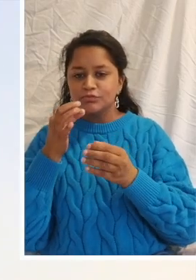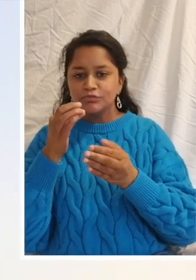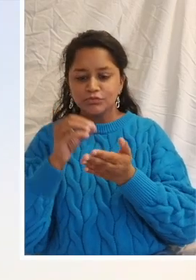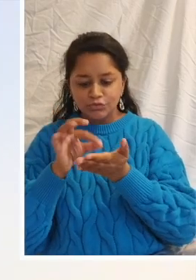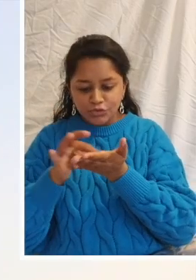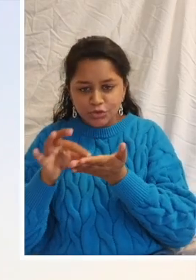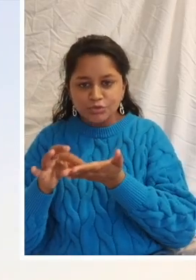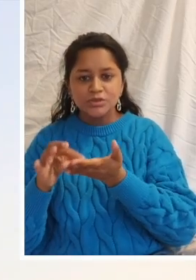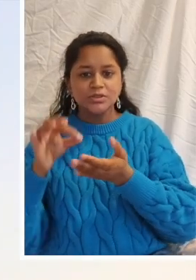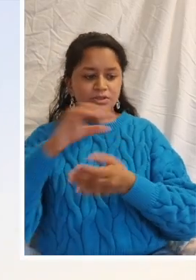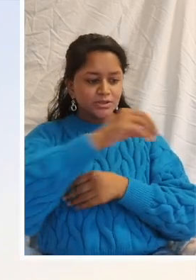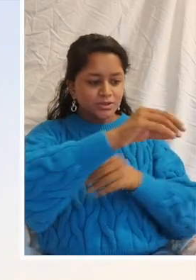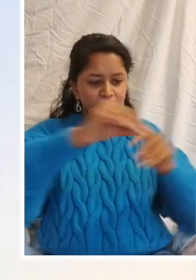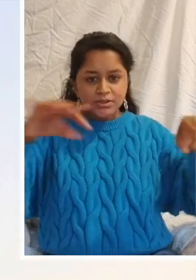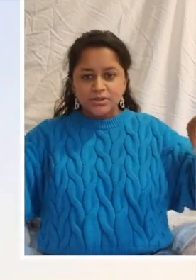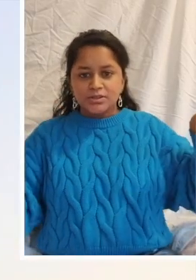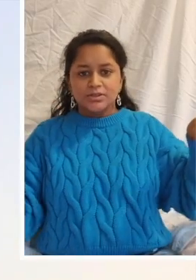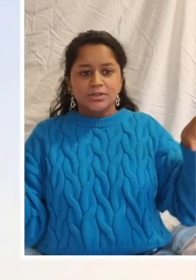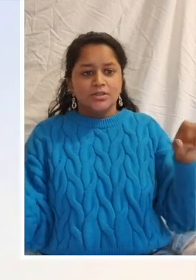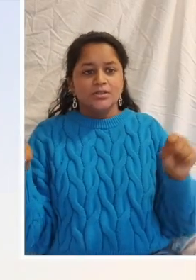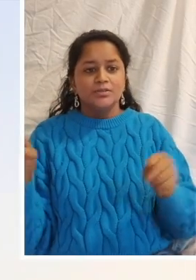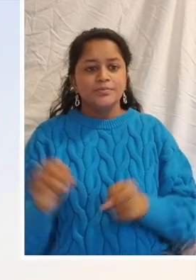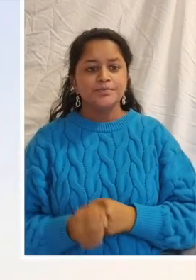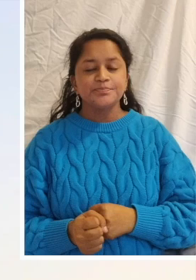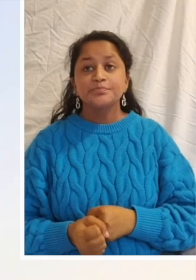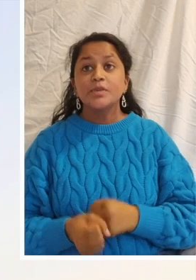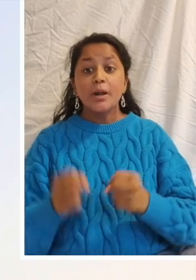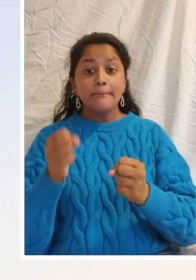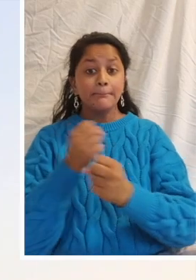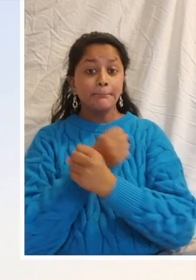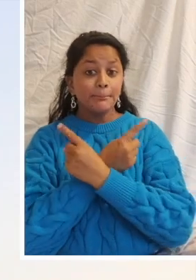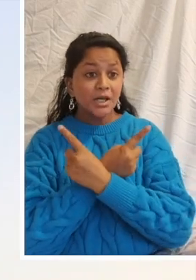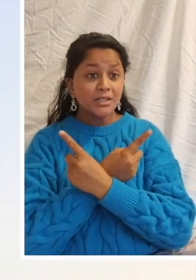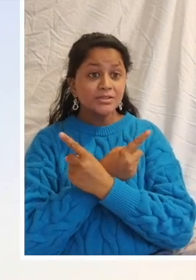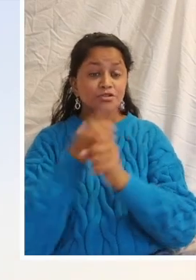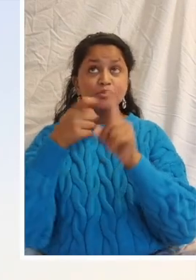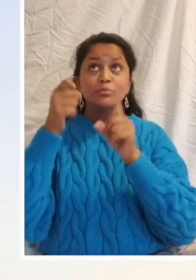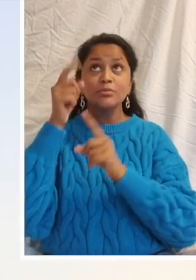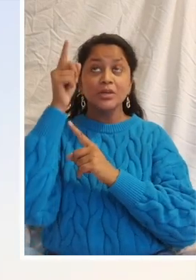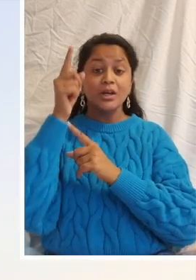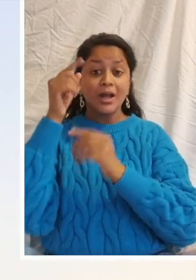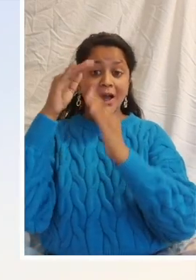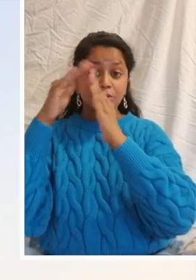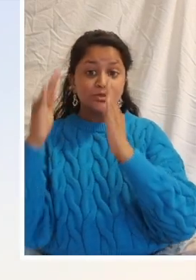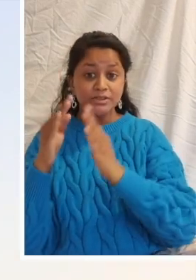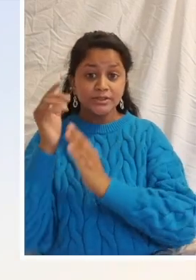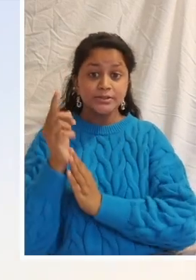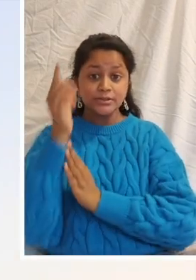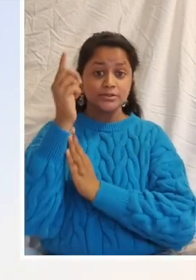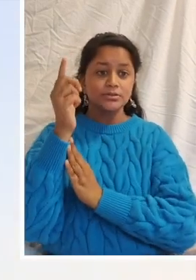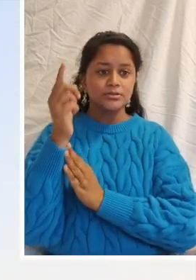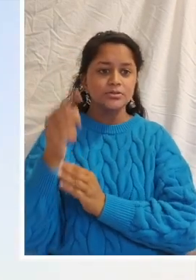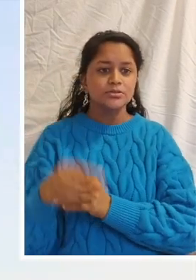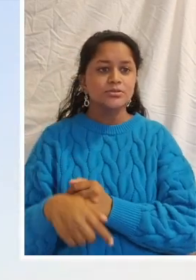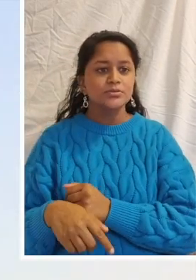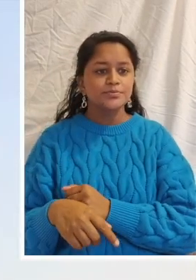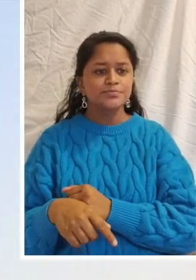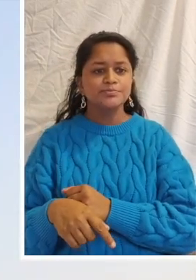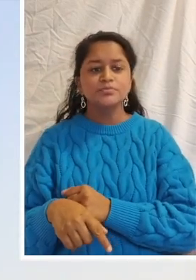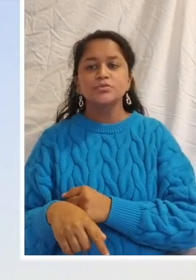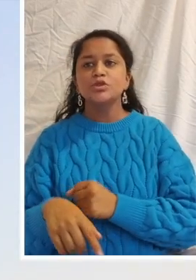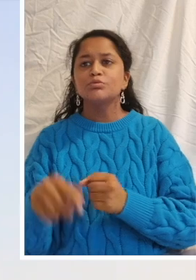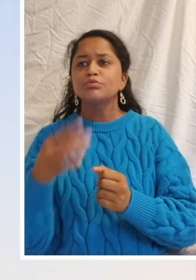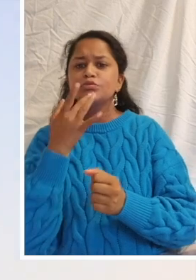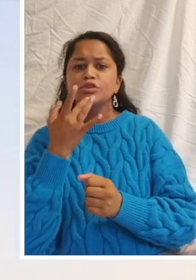everyone here in Cayman loves to eat. And as for velvety free-tailed bats or insect-eating bats, the bats that live in the bat